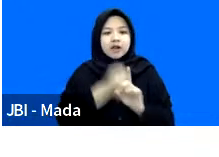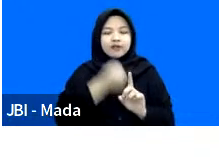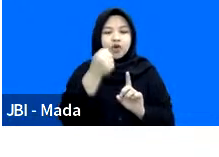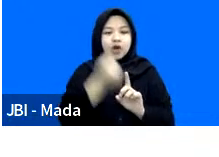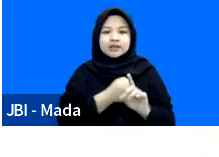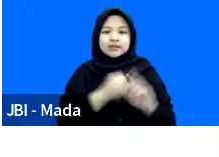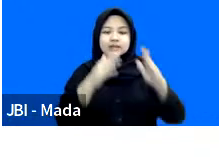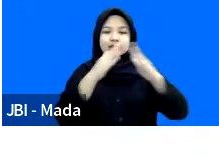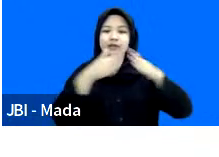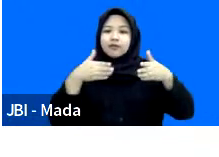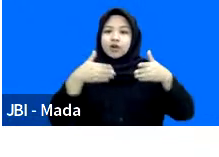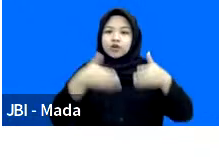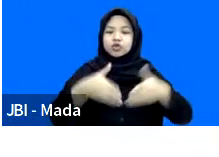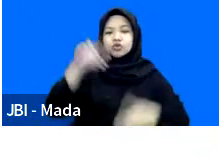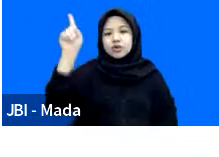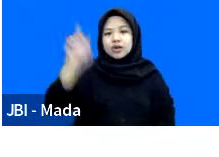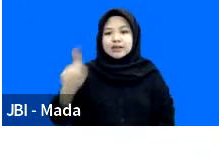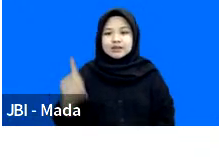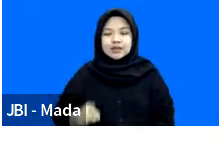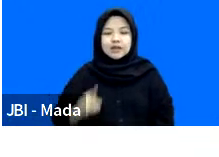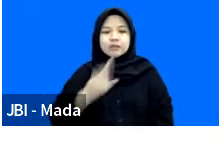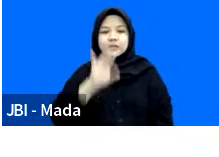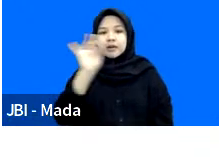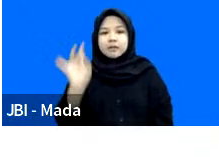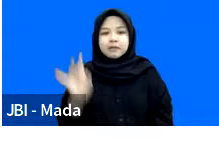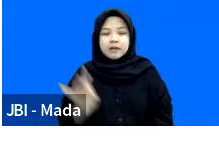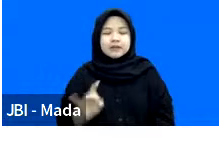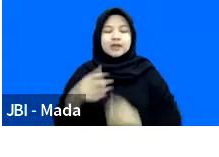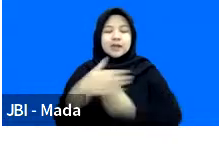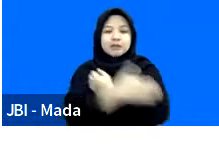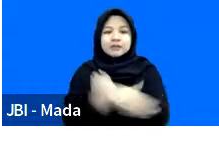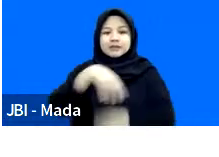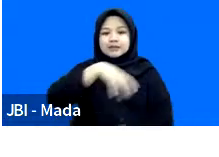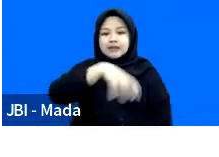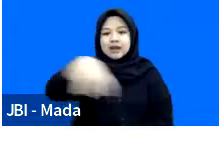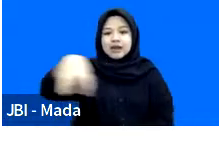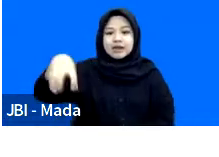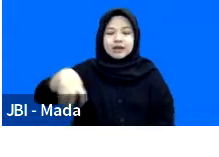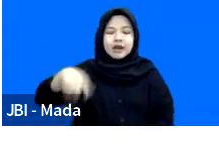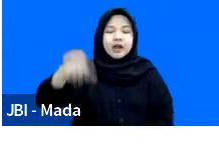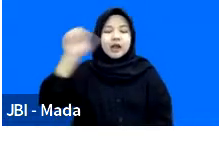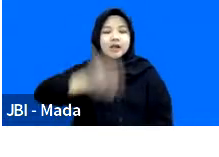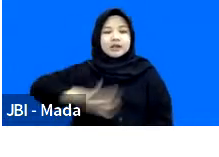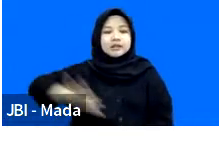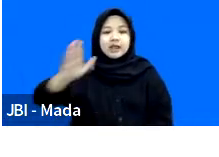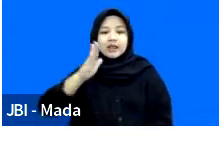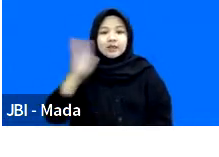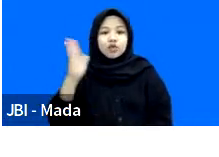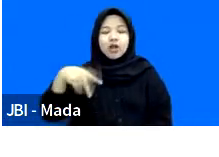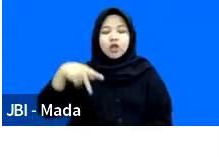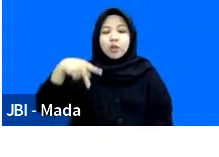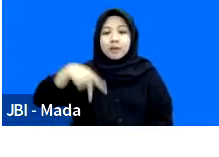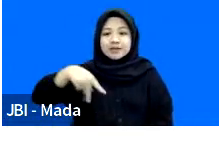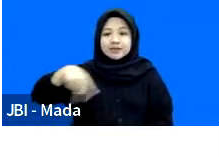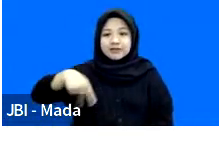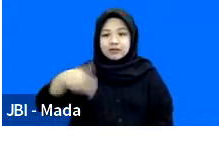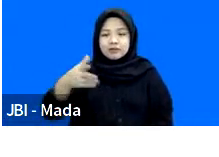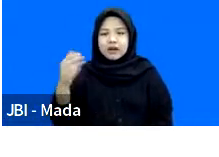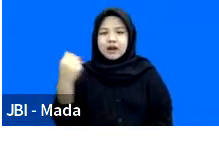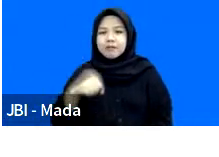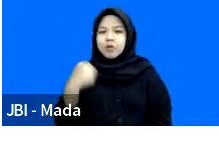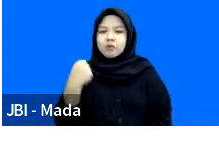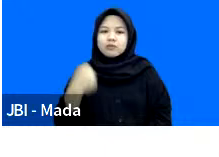vast areas of many of the countries in East Asia and Pacific where there is no power, so particularly in